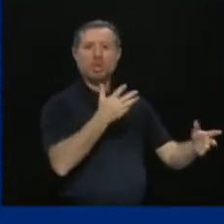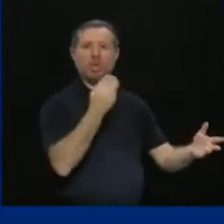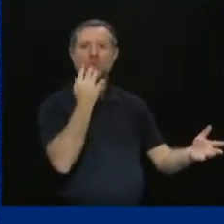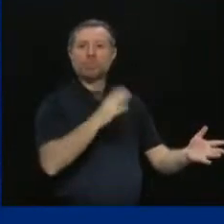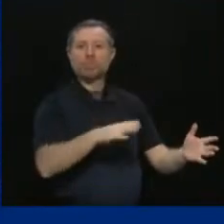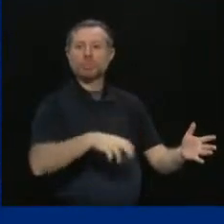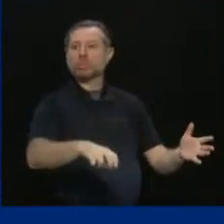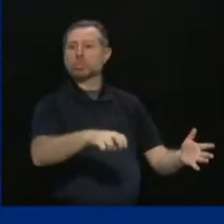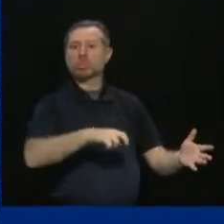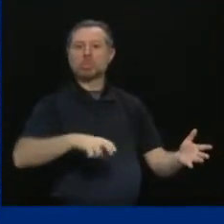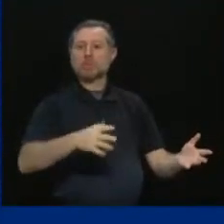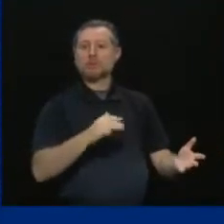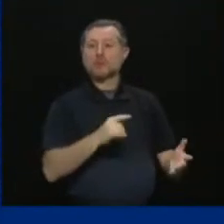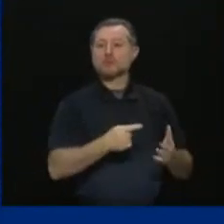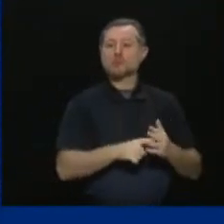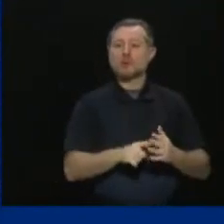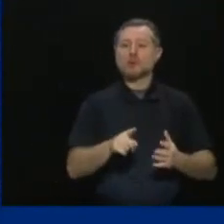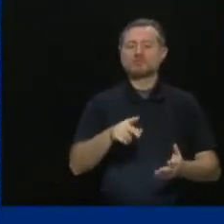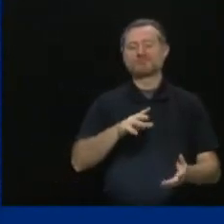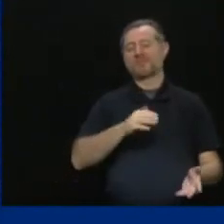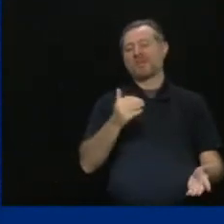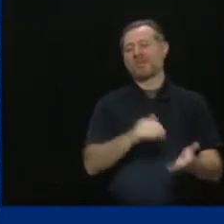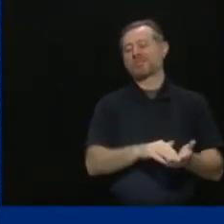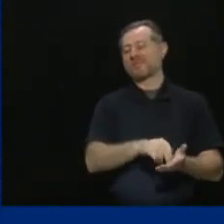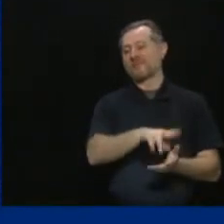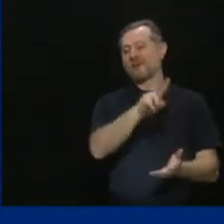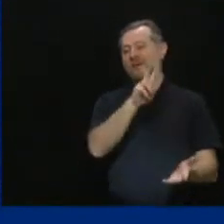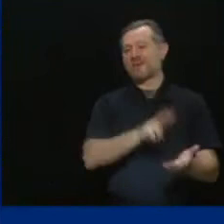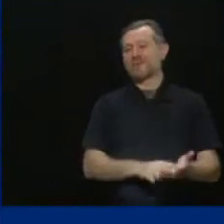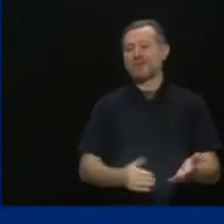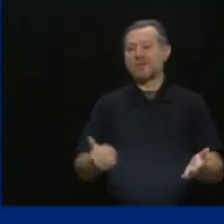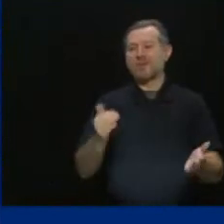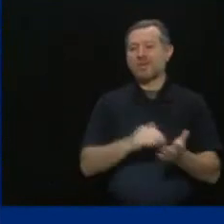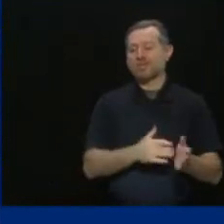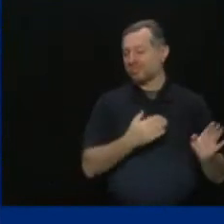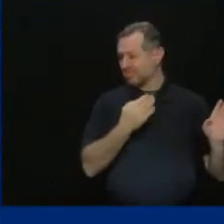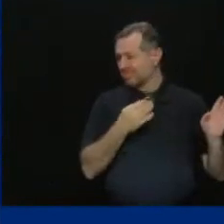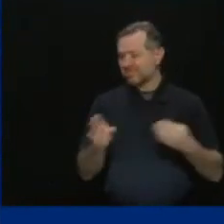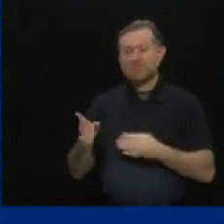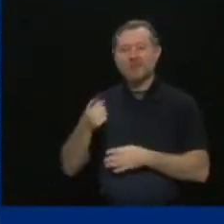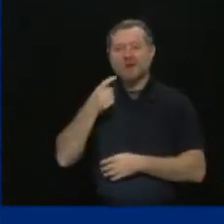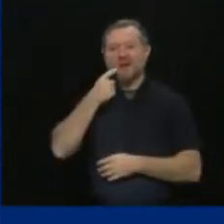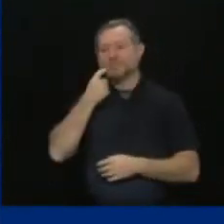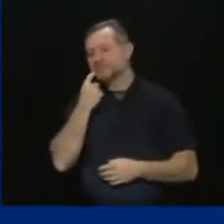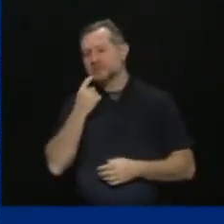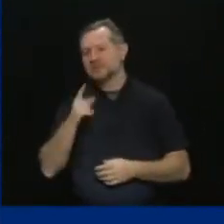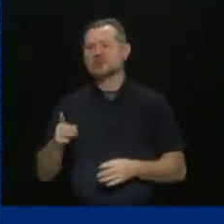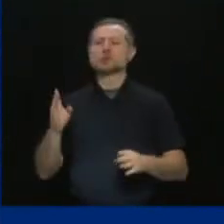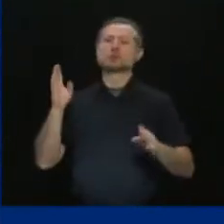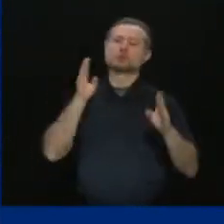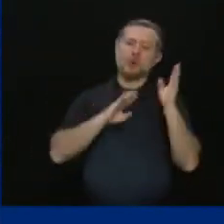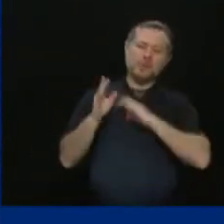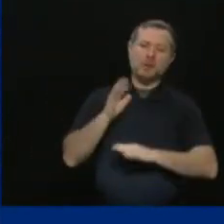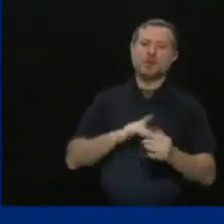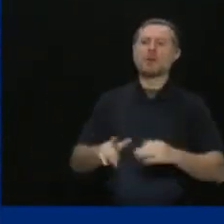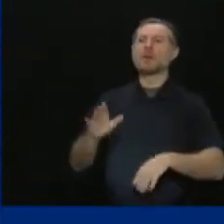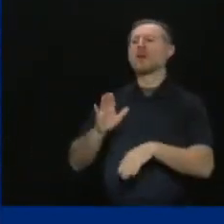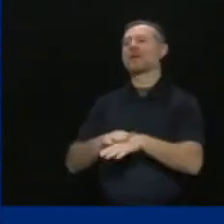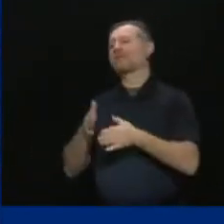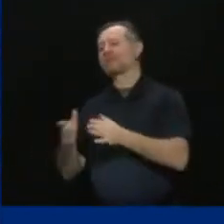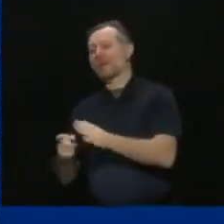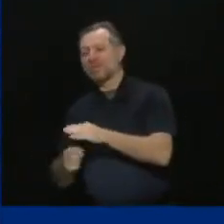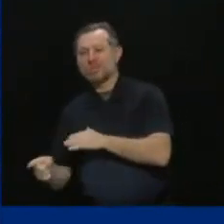all started all over again. The addiction, trouble, streets, homeless